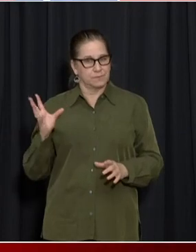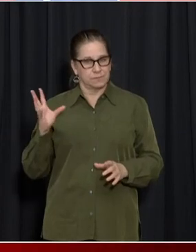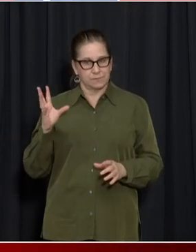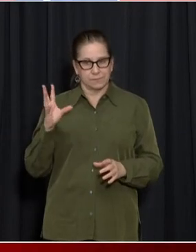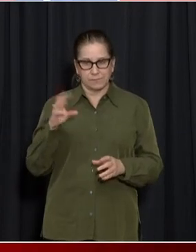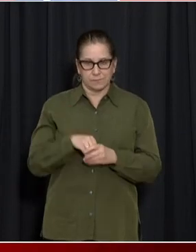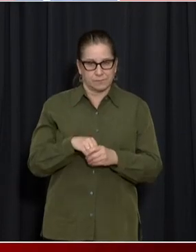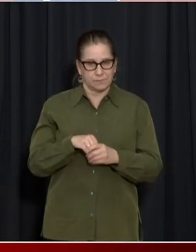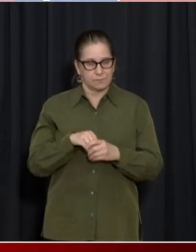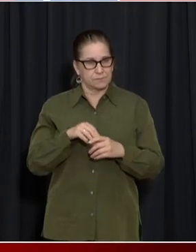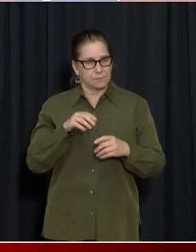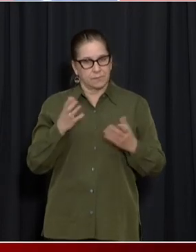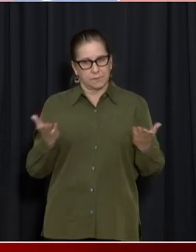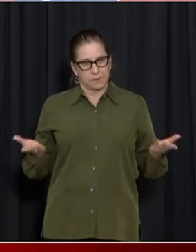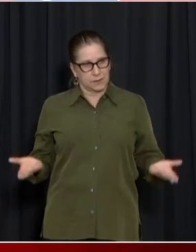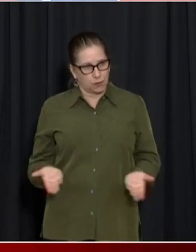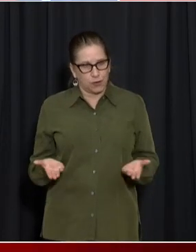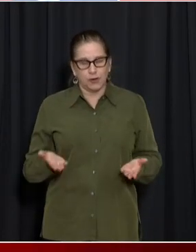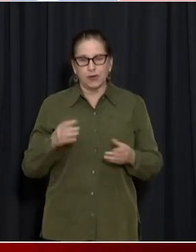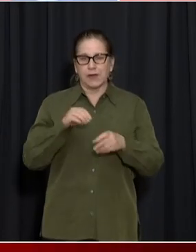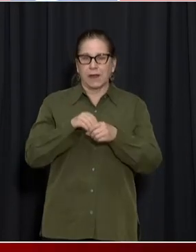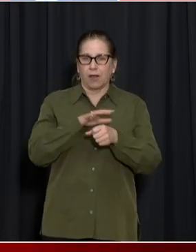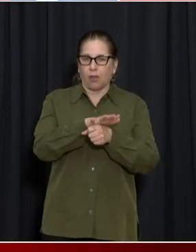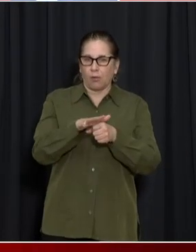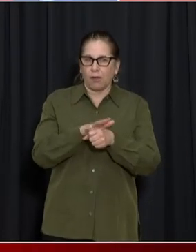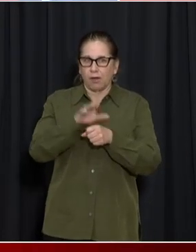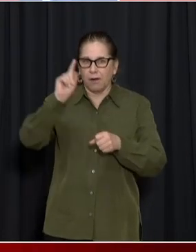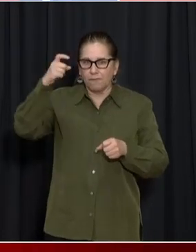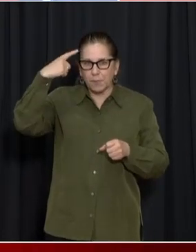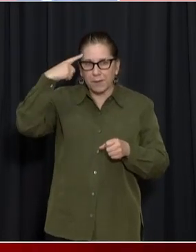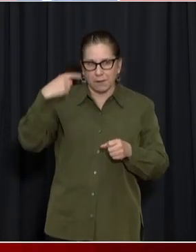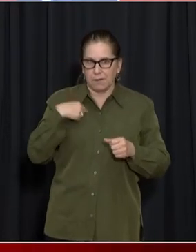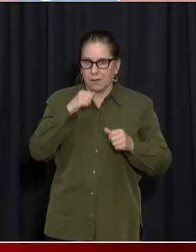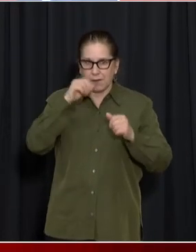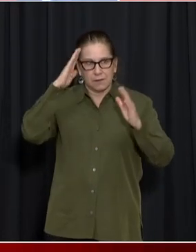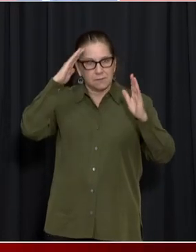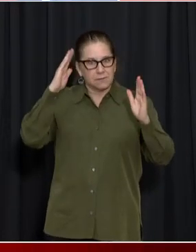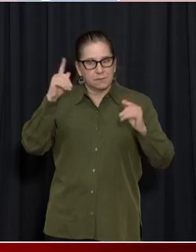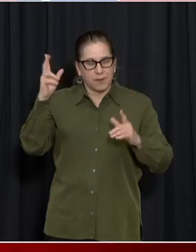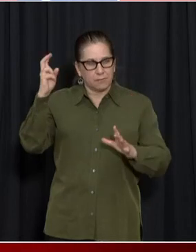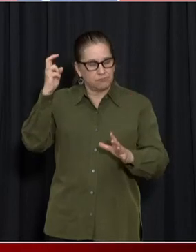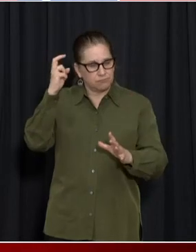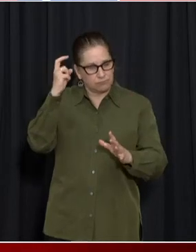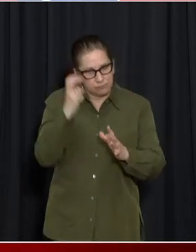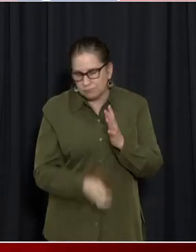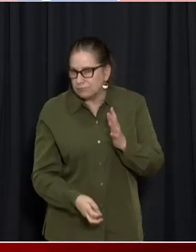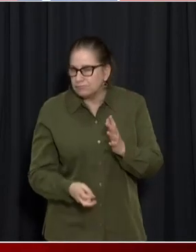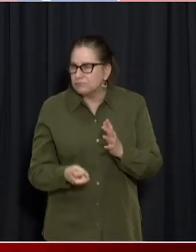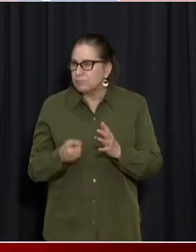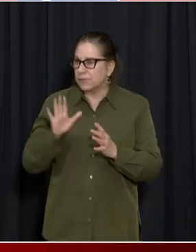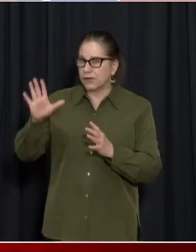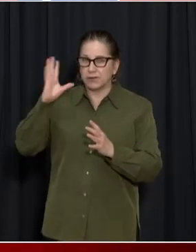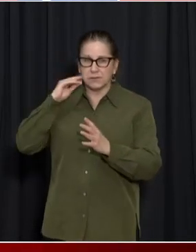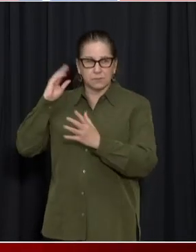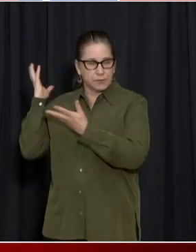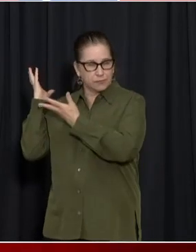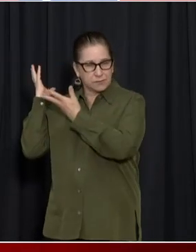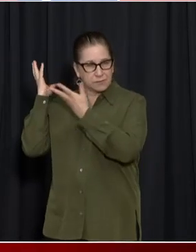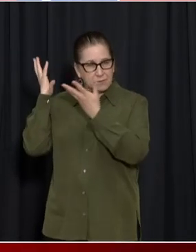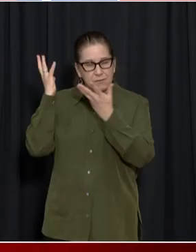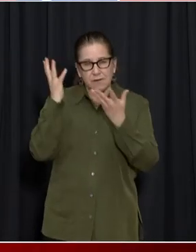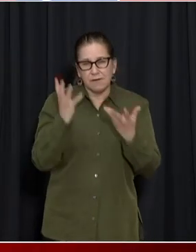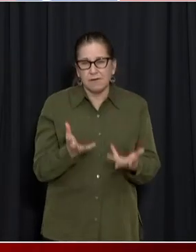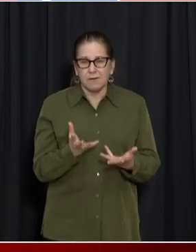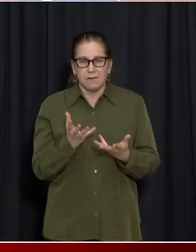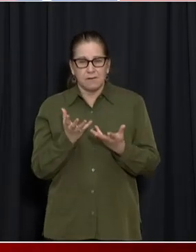government, and we have benefited as well from that experience. We asked them to provide